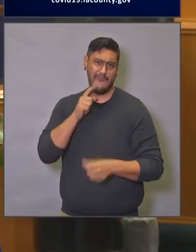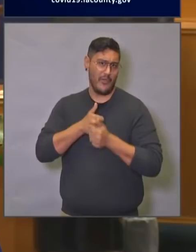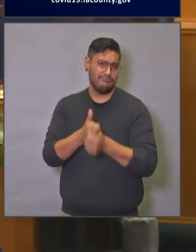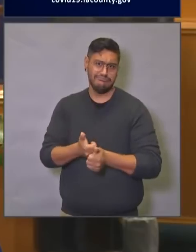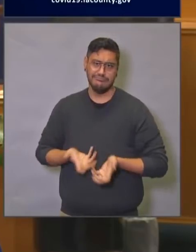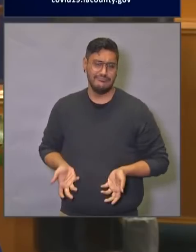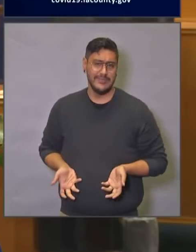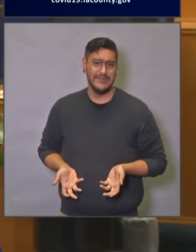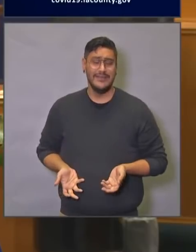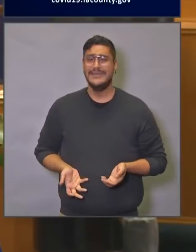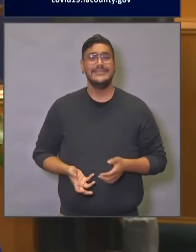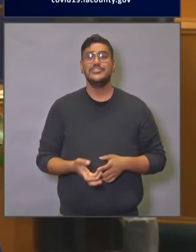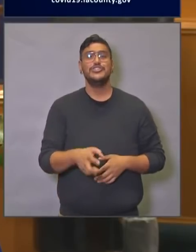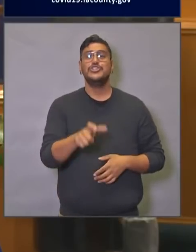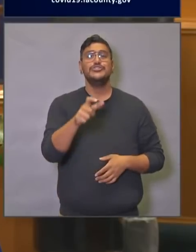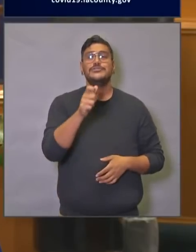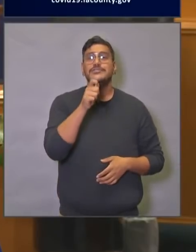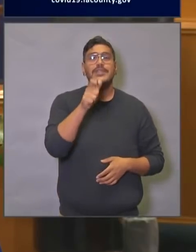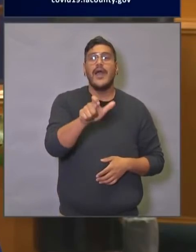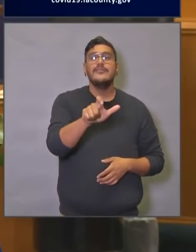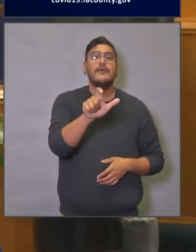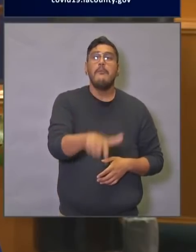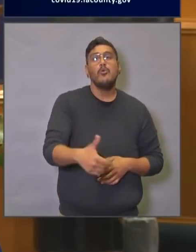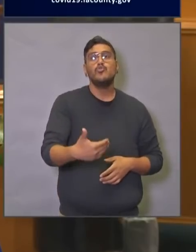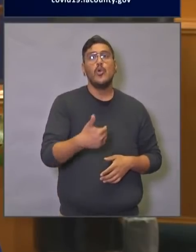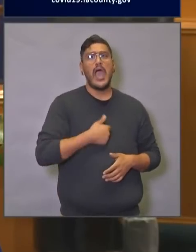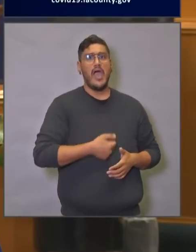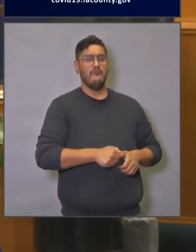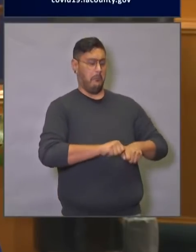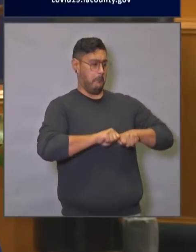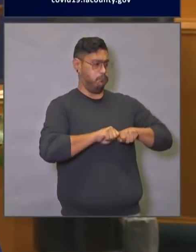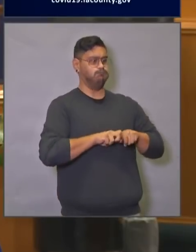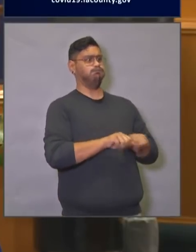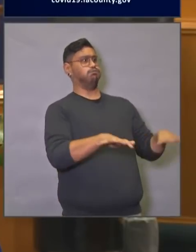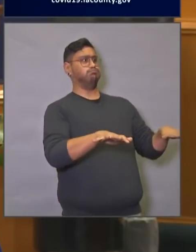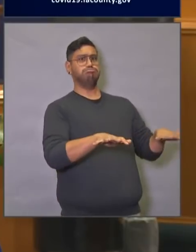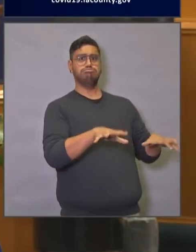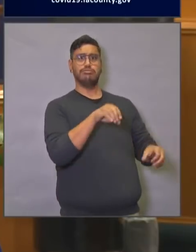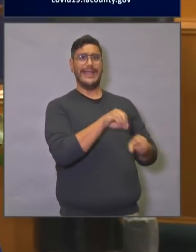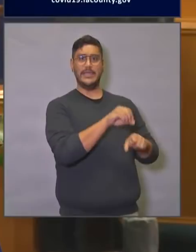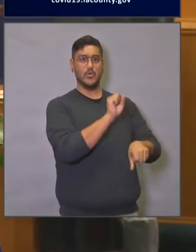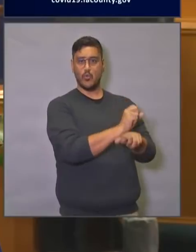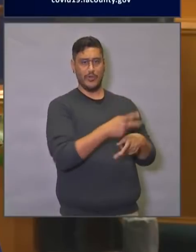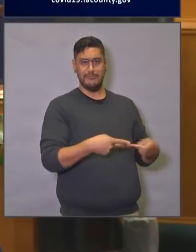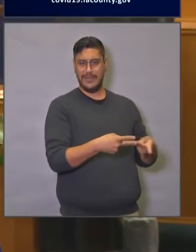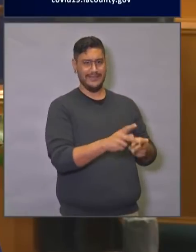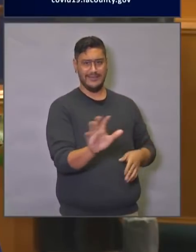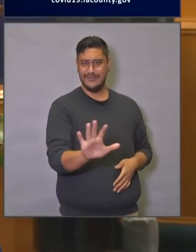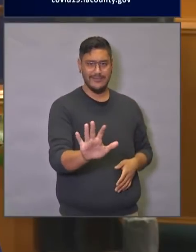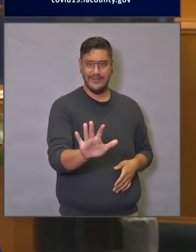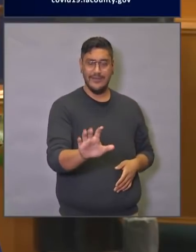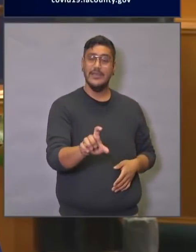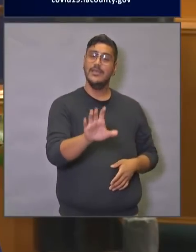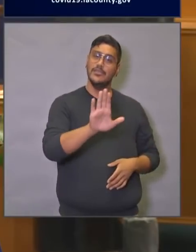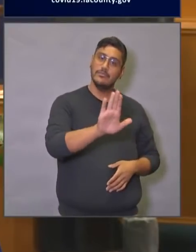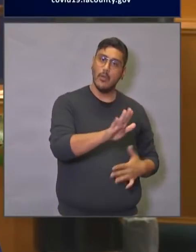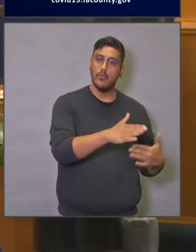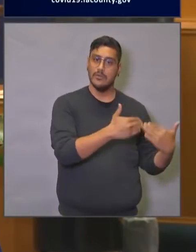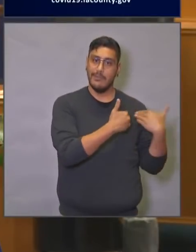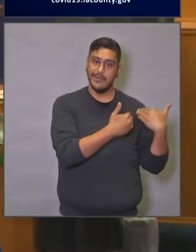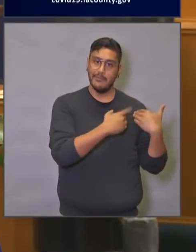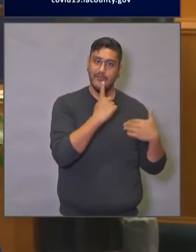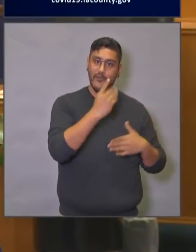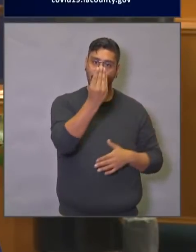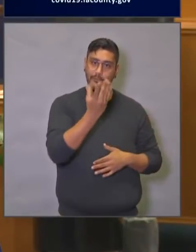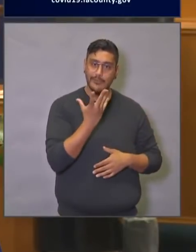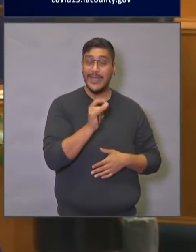of cases, people not notifying our department. It is a requirement for a workplace to notify us, the employer to notify us if there